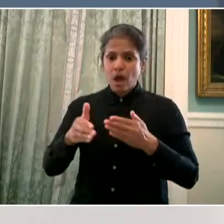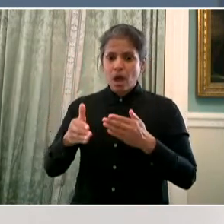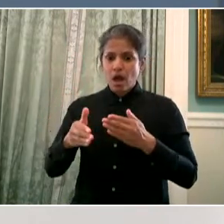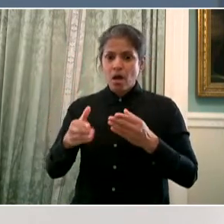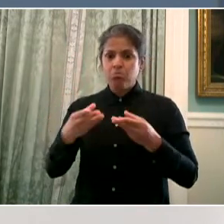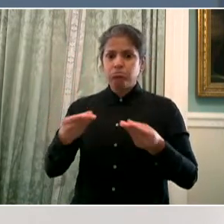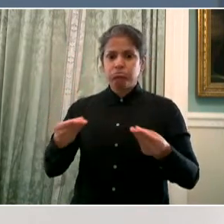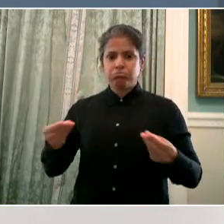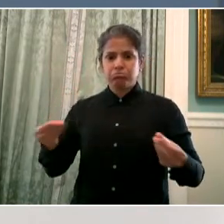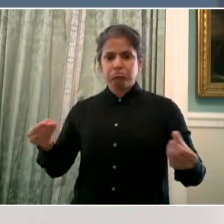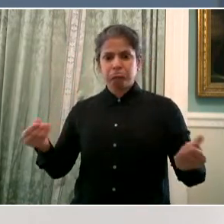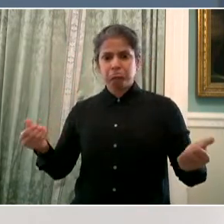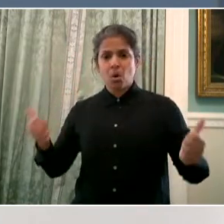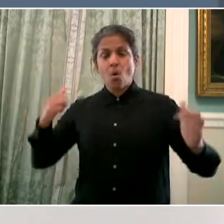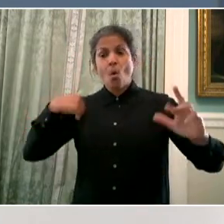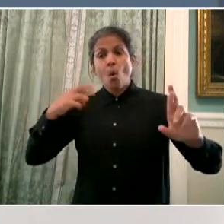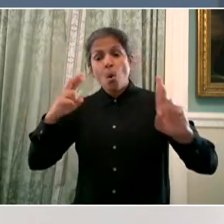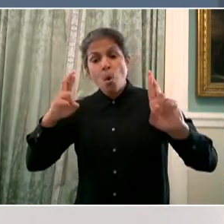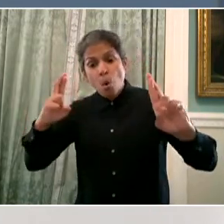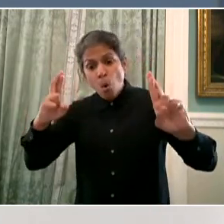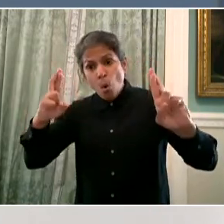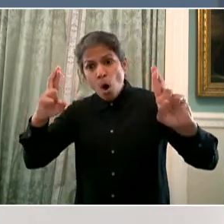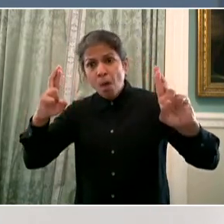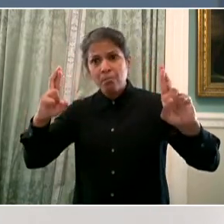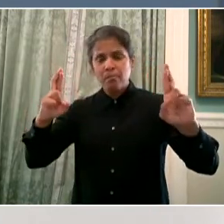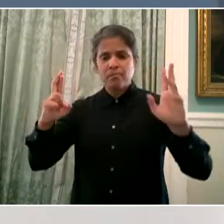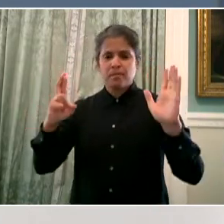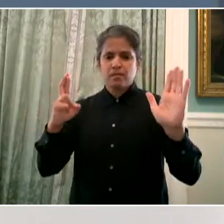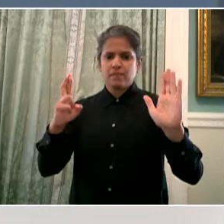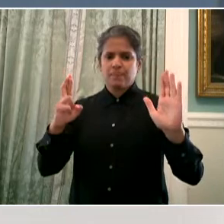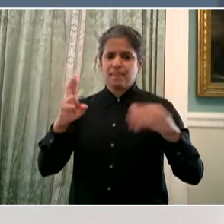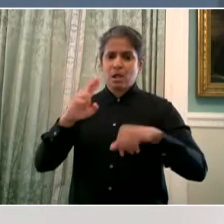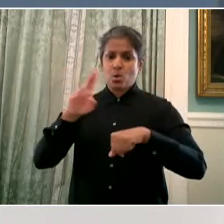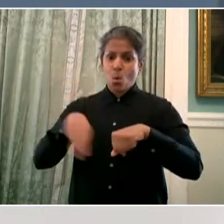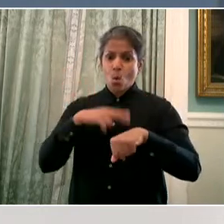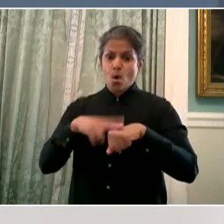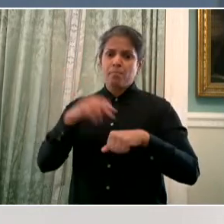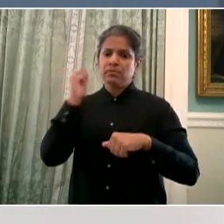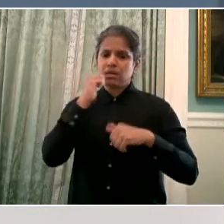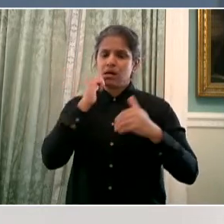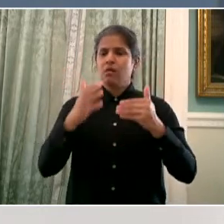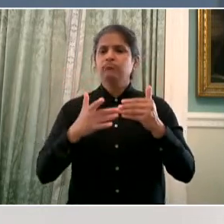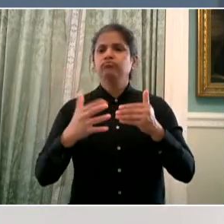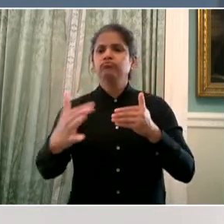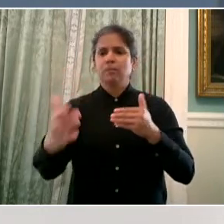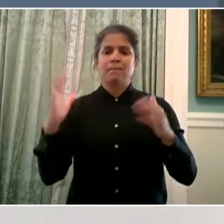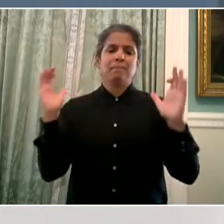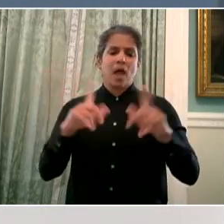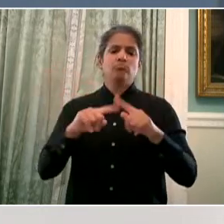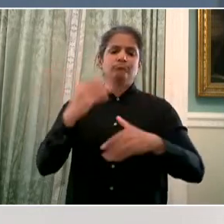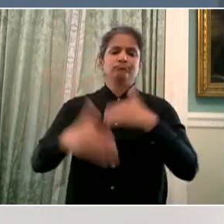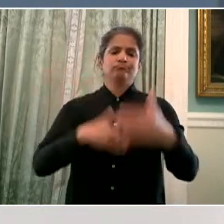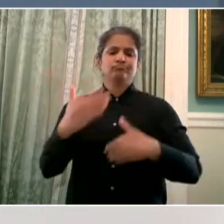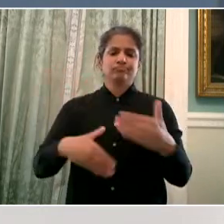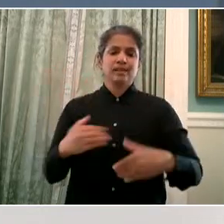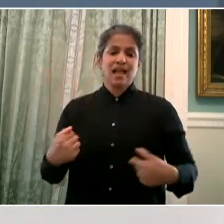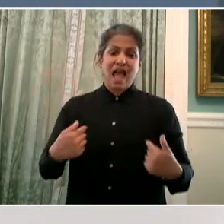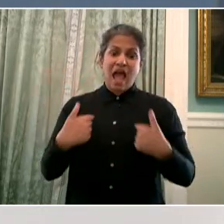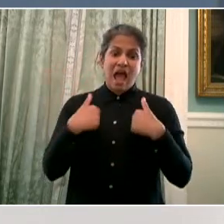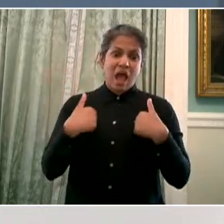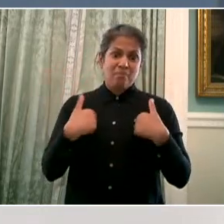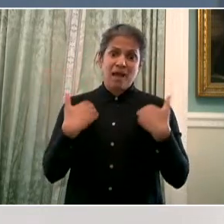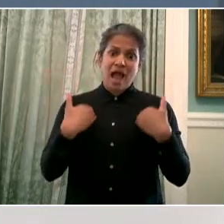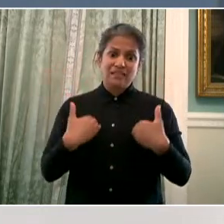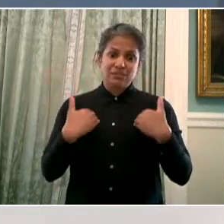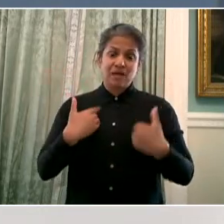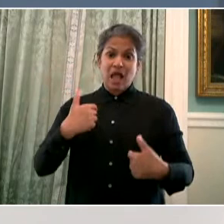can return to their normal everyday lives. Look, I'm an asthmatic too. I've had childhood asthma. I deal with it every day, and this